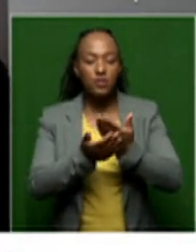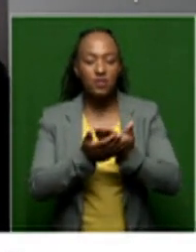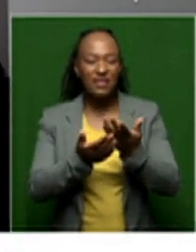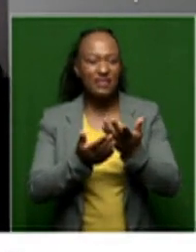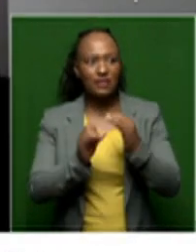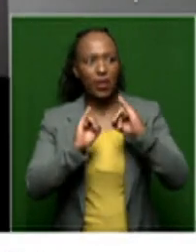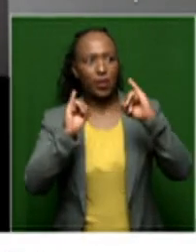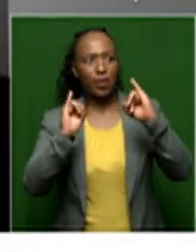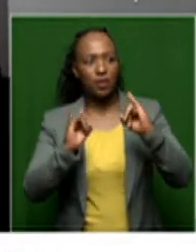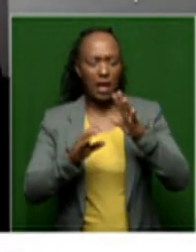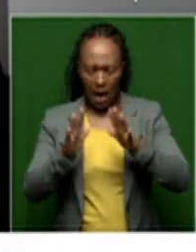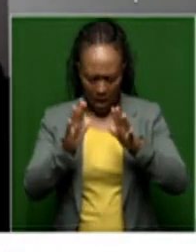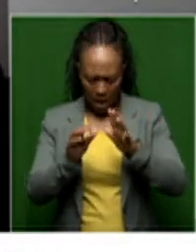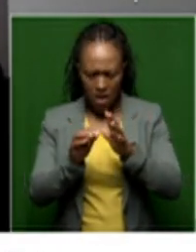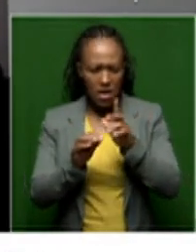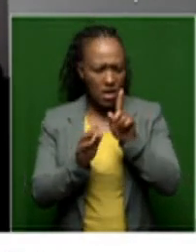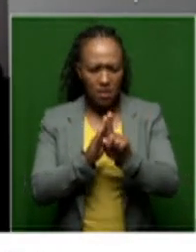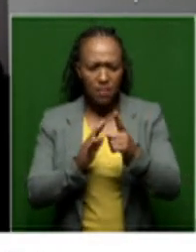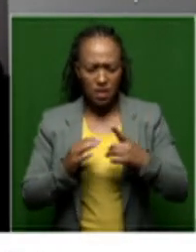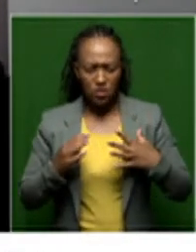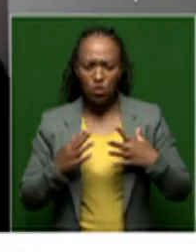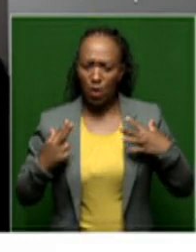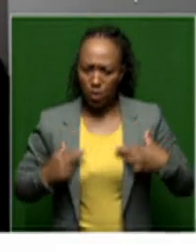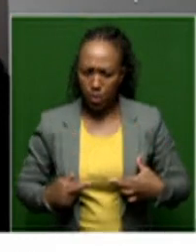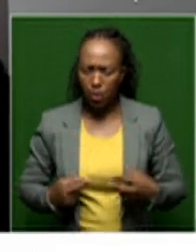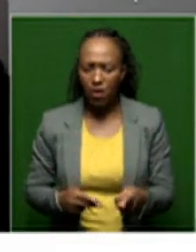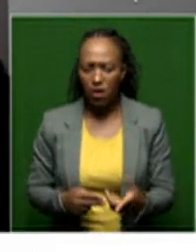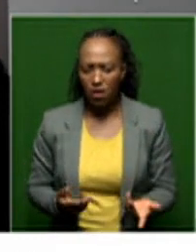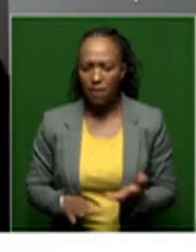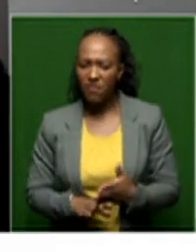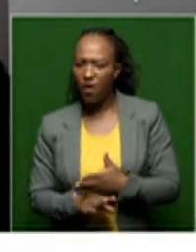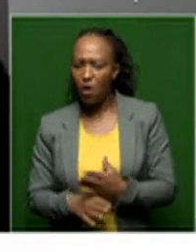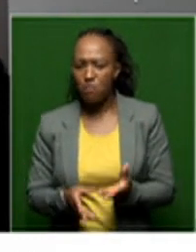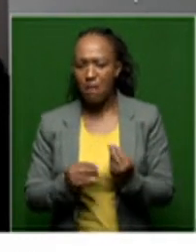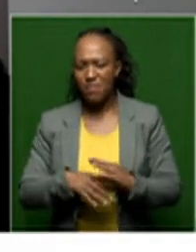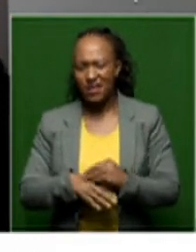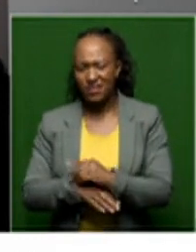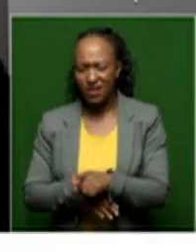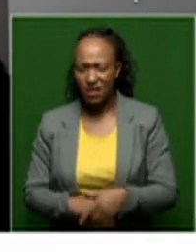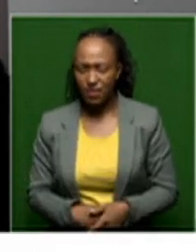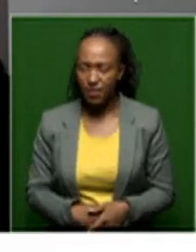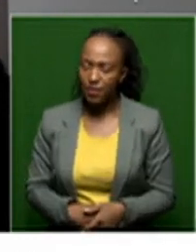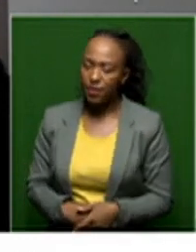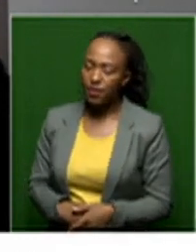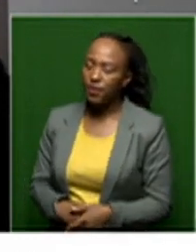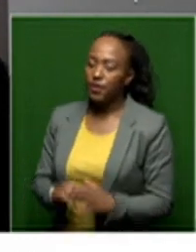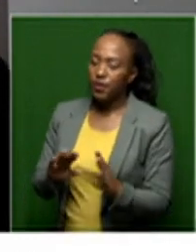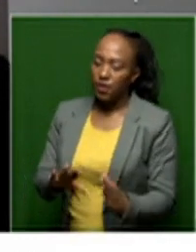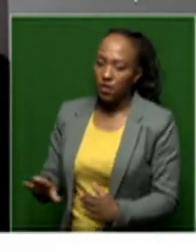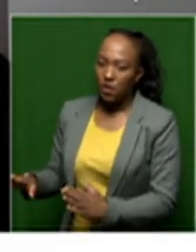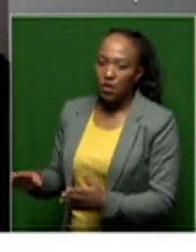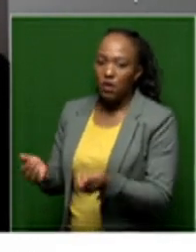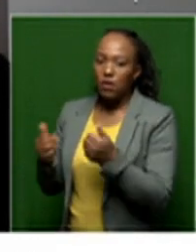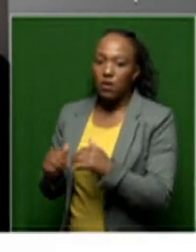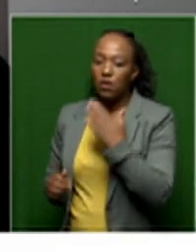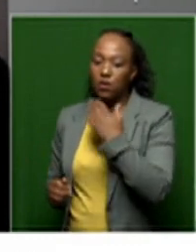an over-exaggeration to have the mammogram, the mastectomies. Yeah. Well, let's talk about or move forward on what you were